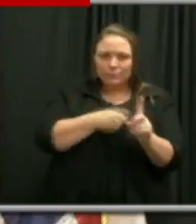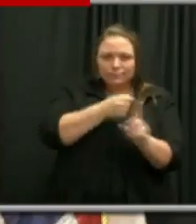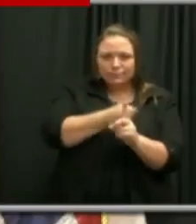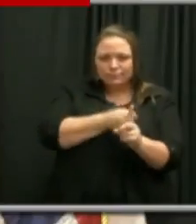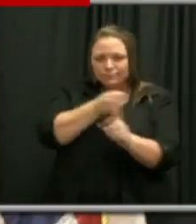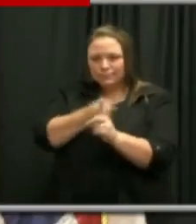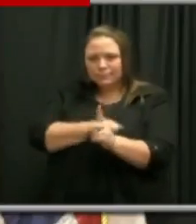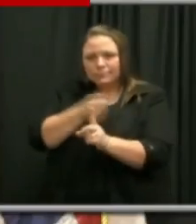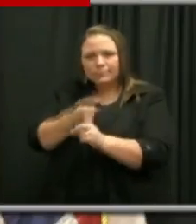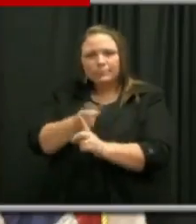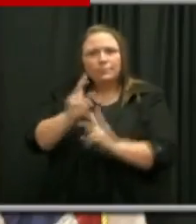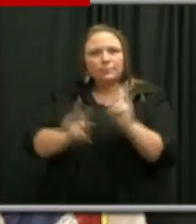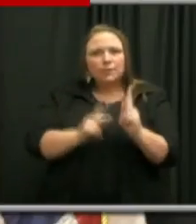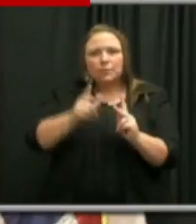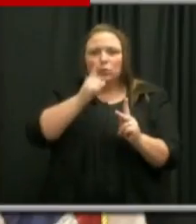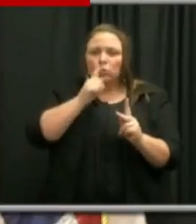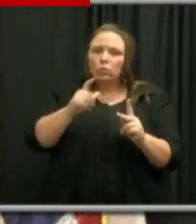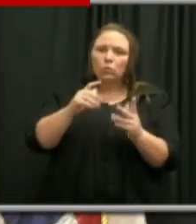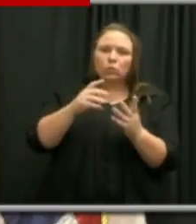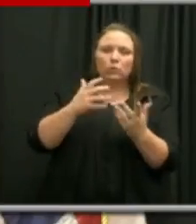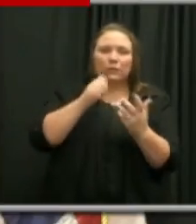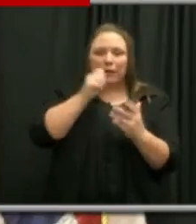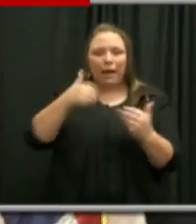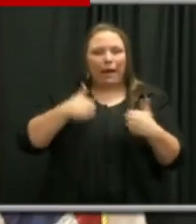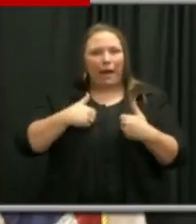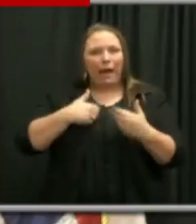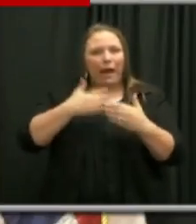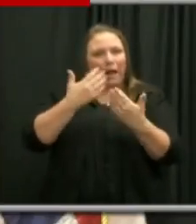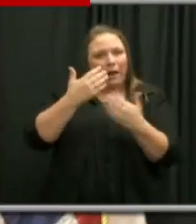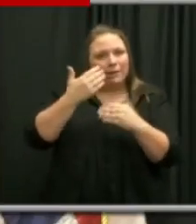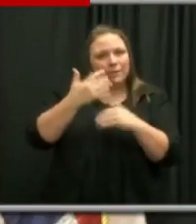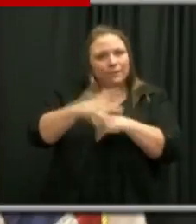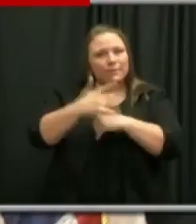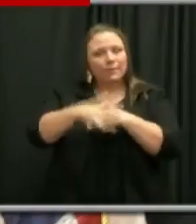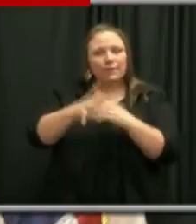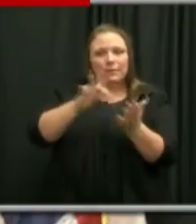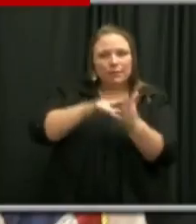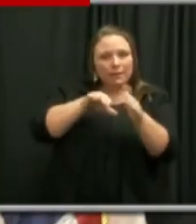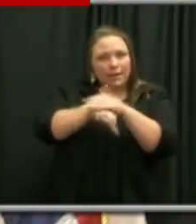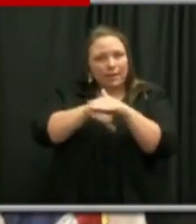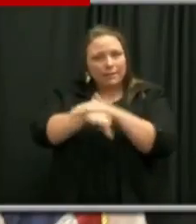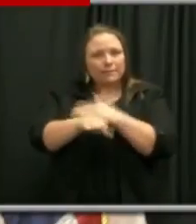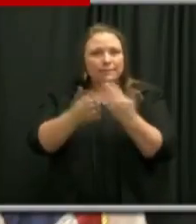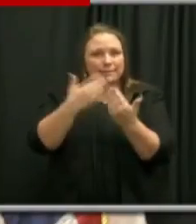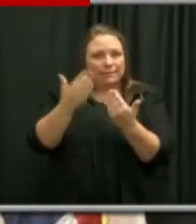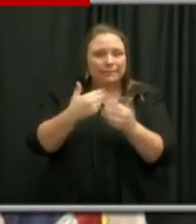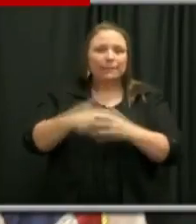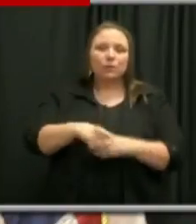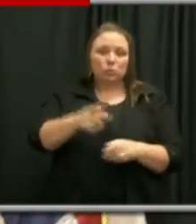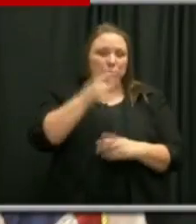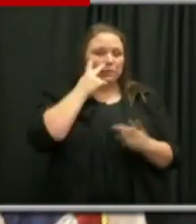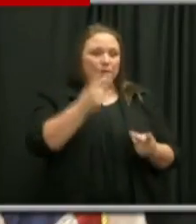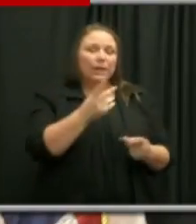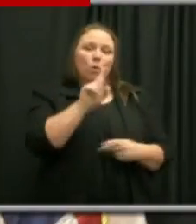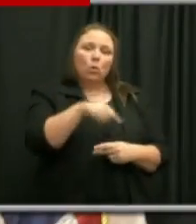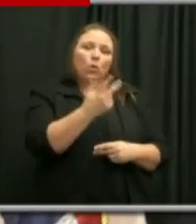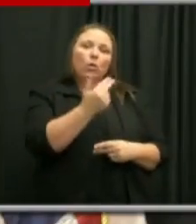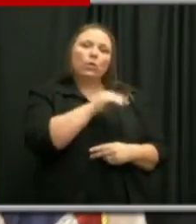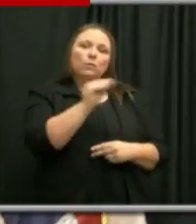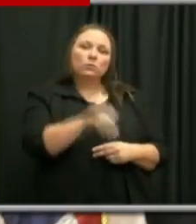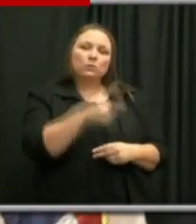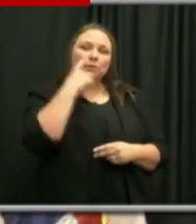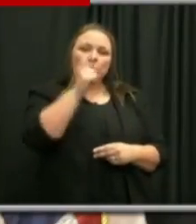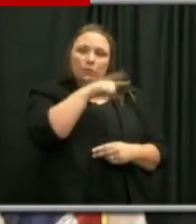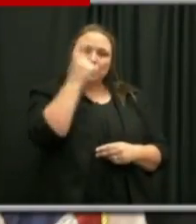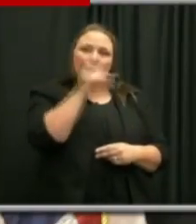most medically vulnerable to the condition. As you can see, while Black Nashvillians make up 13% of the